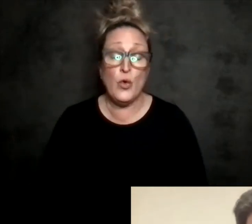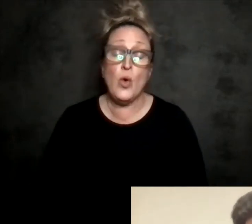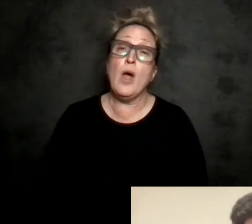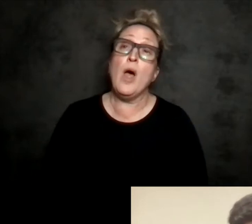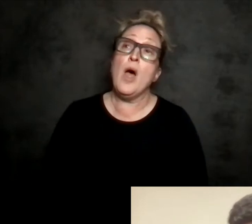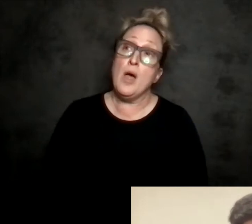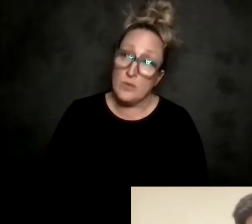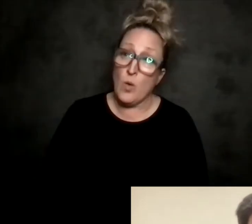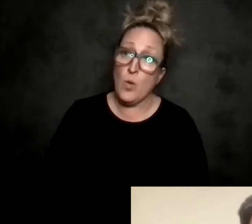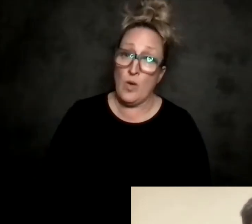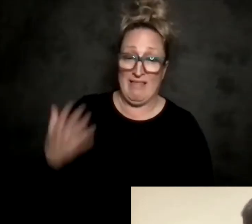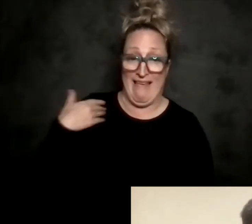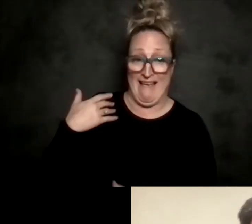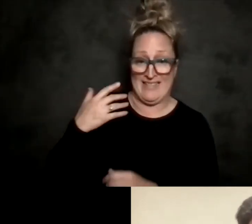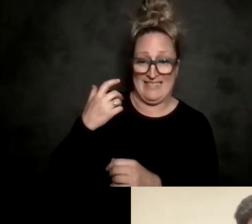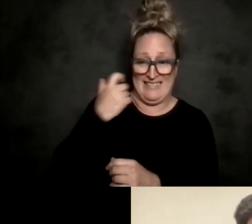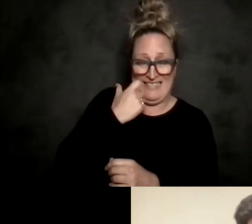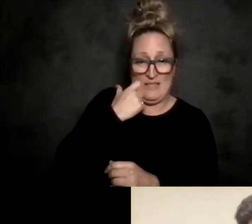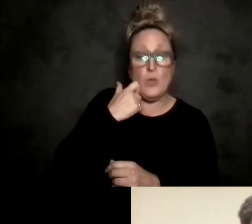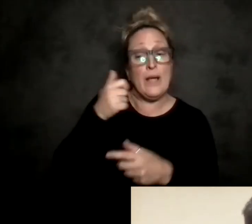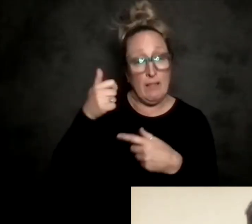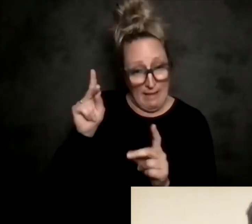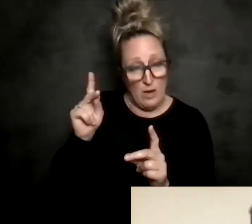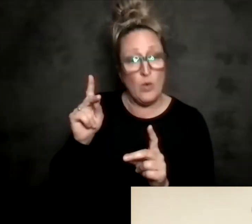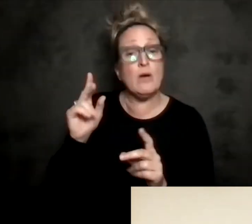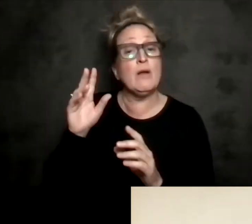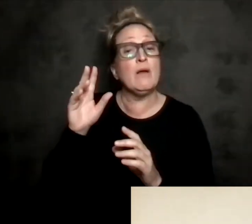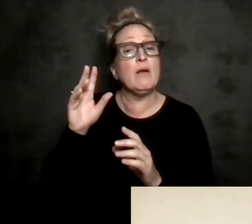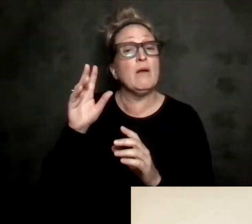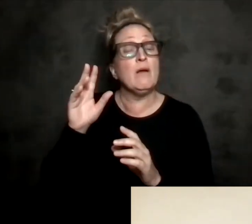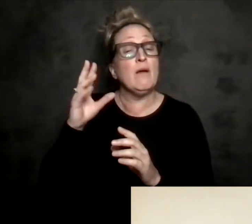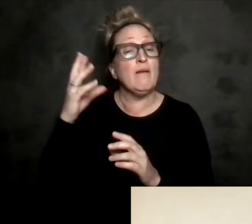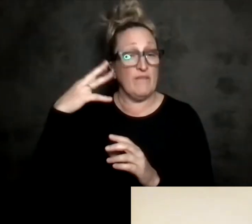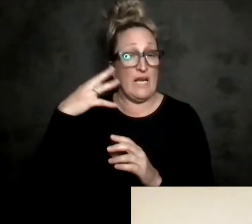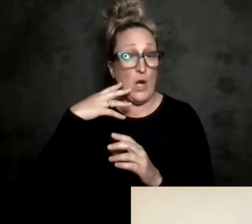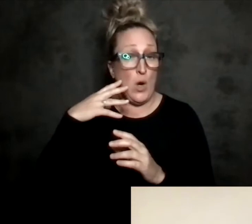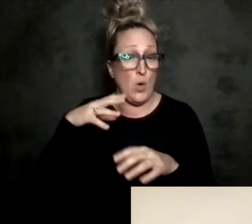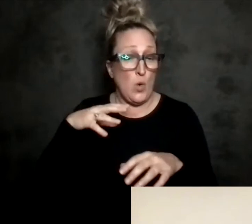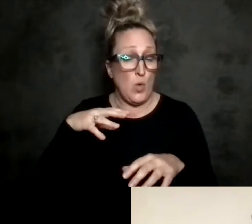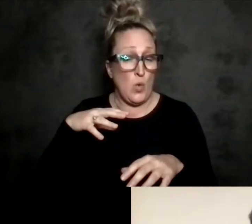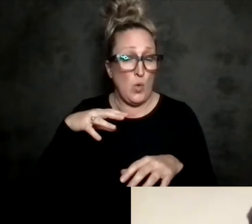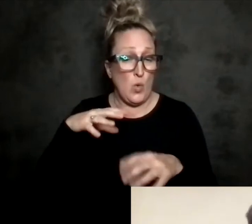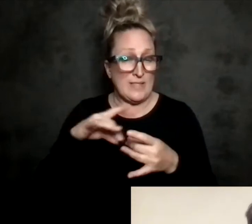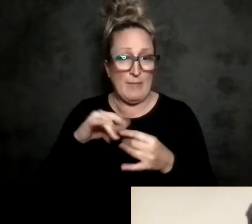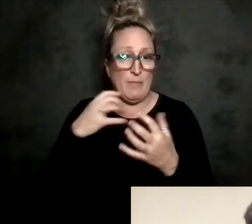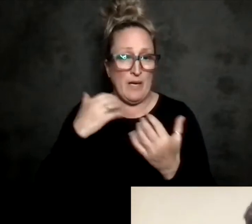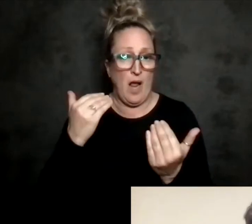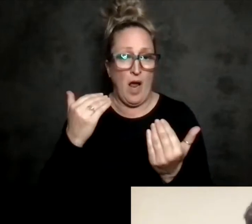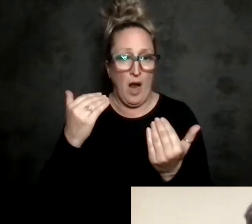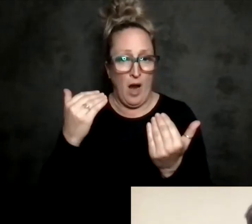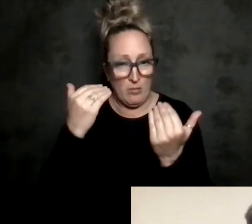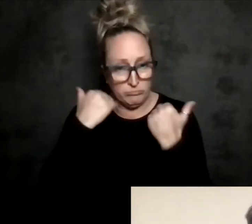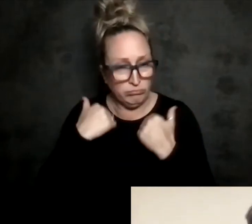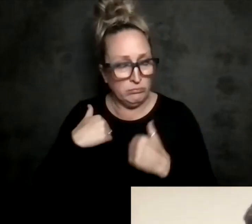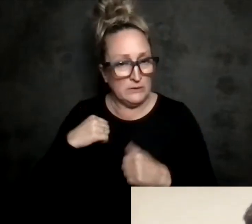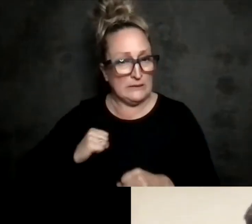So last cycle, we allowed video statements, but it took an exorbitant amount of staff